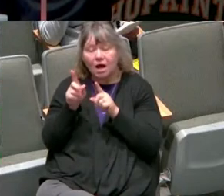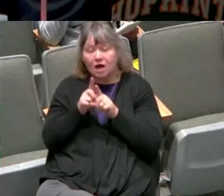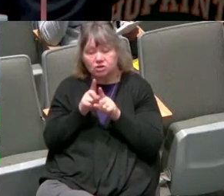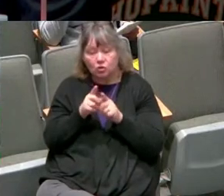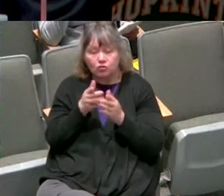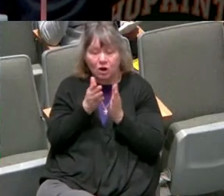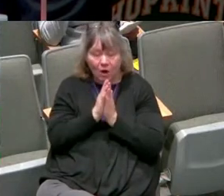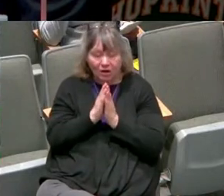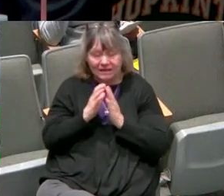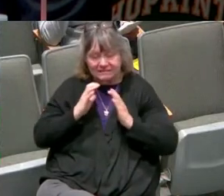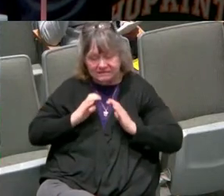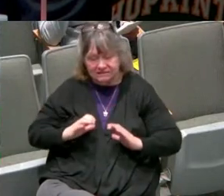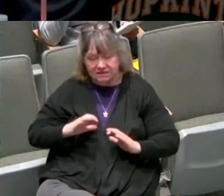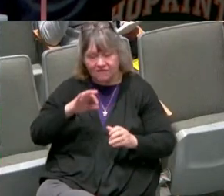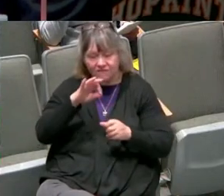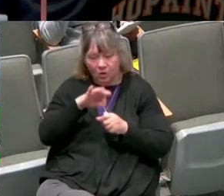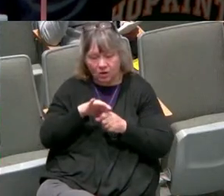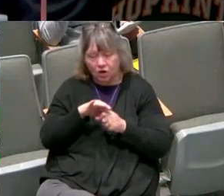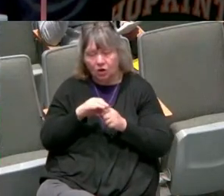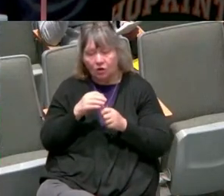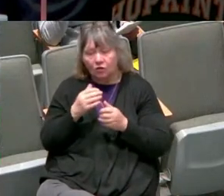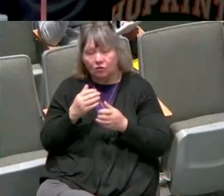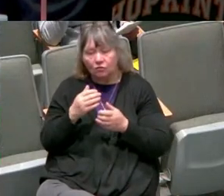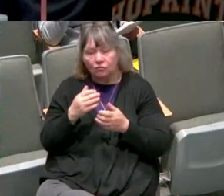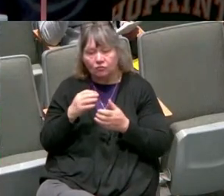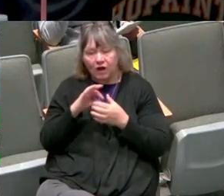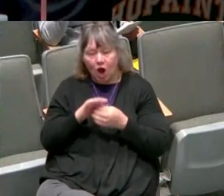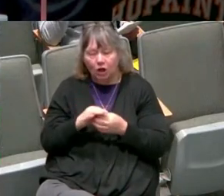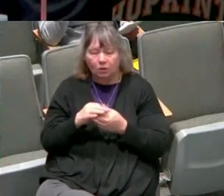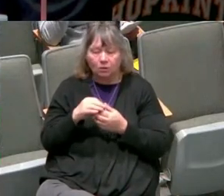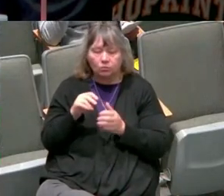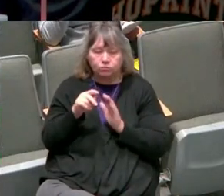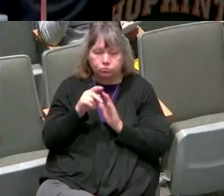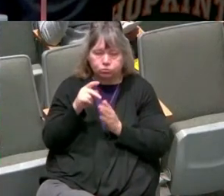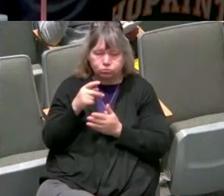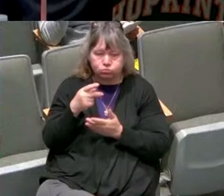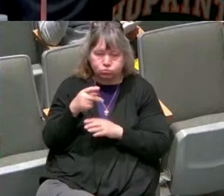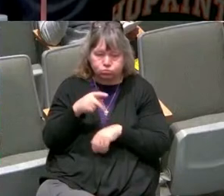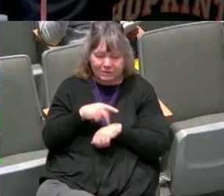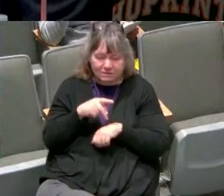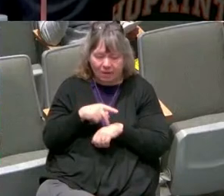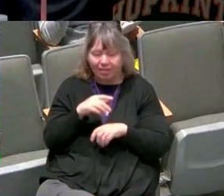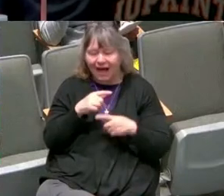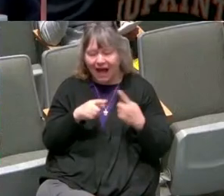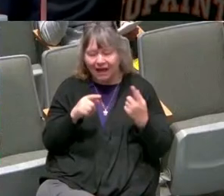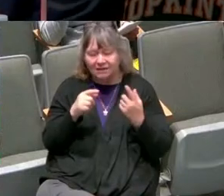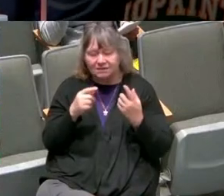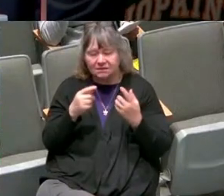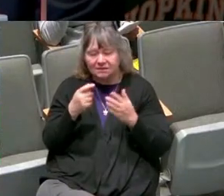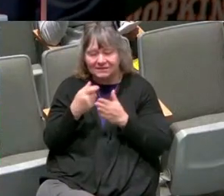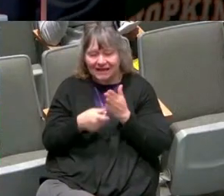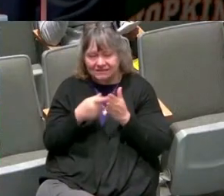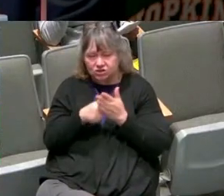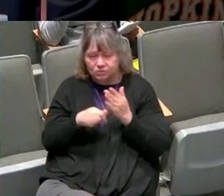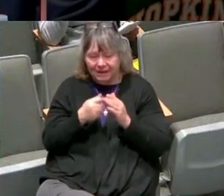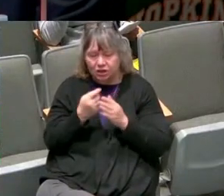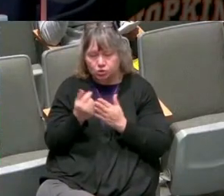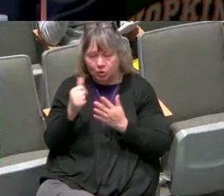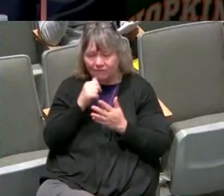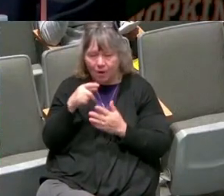requiring a citizen vote allowing principal and interest to be excluded from the taxation limits imposed by proposition two and a half